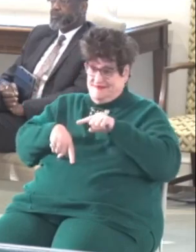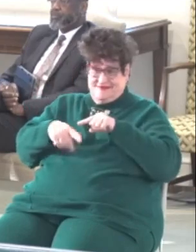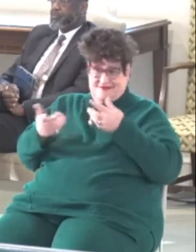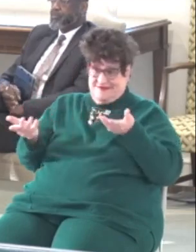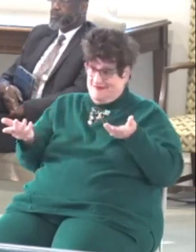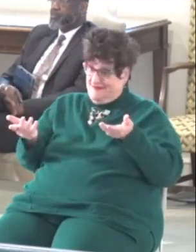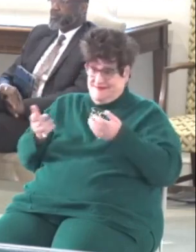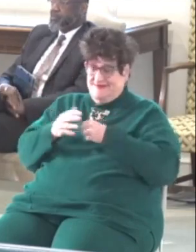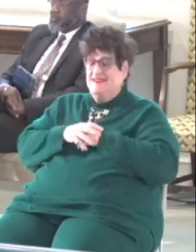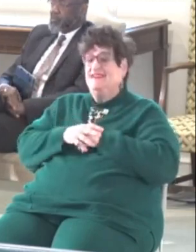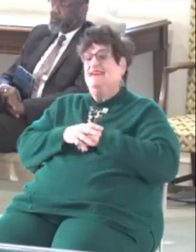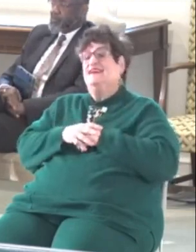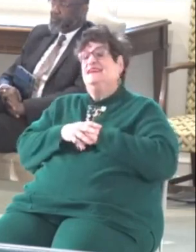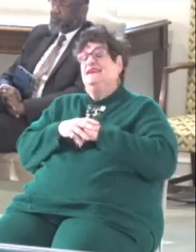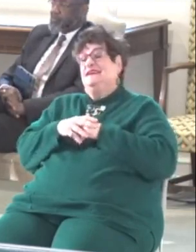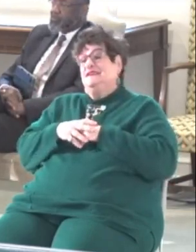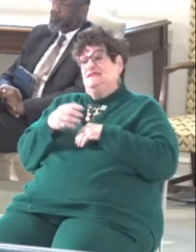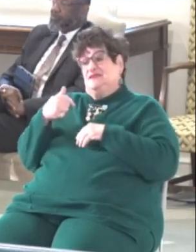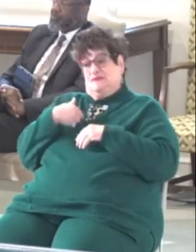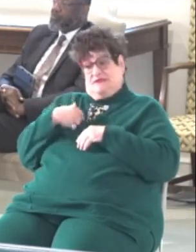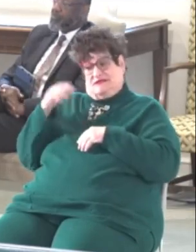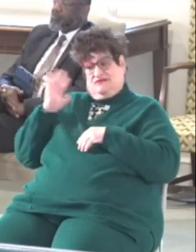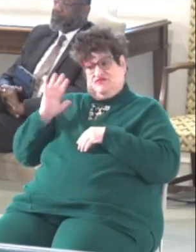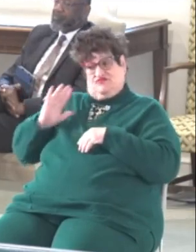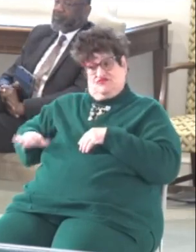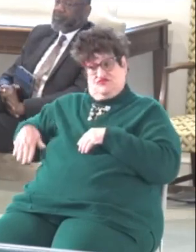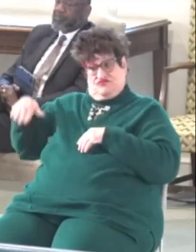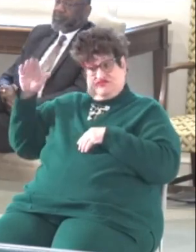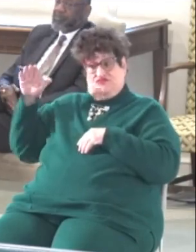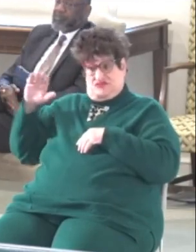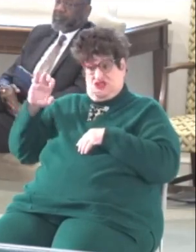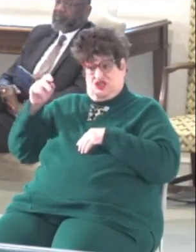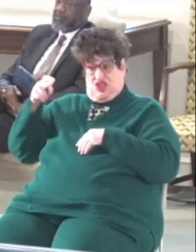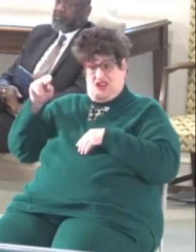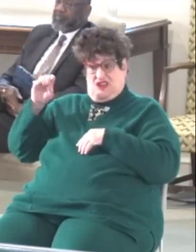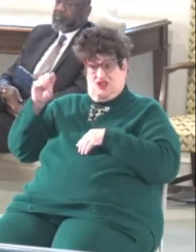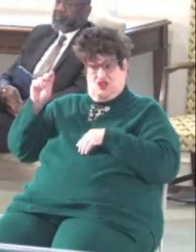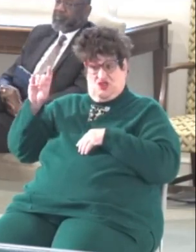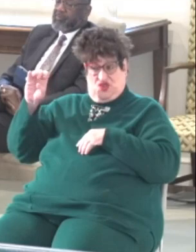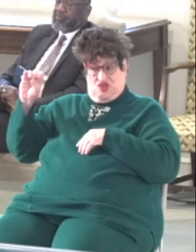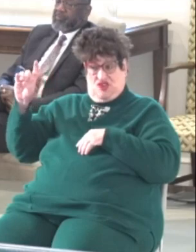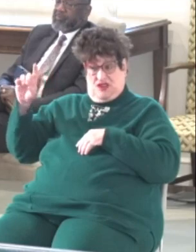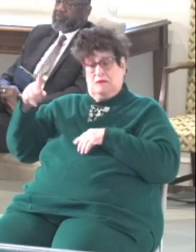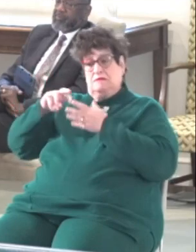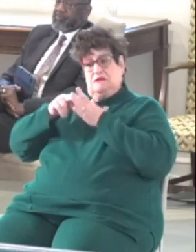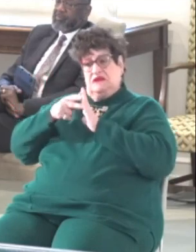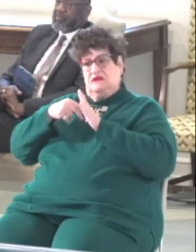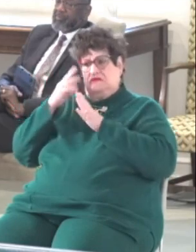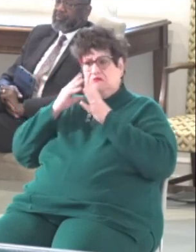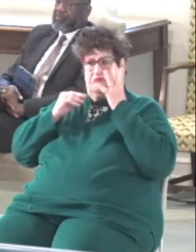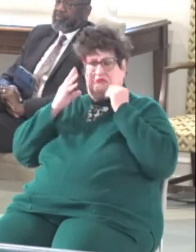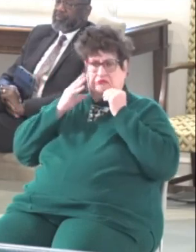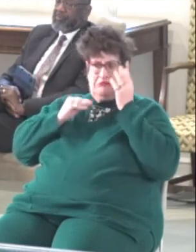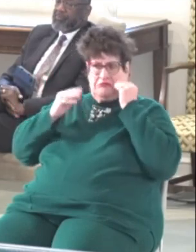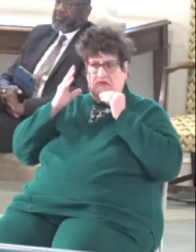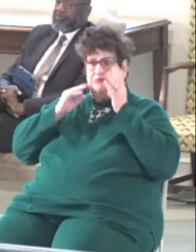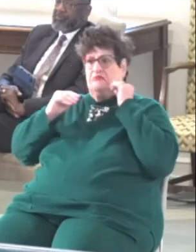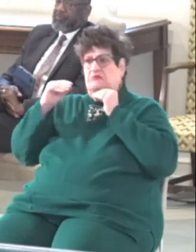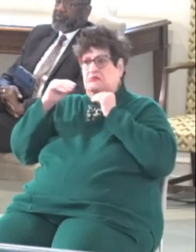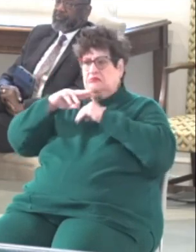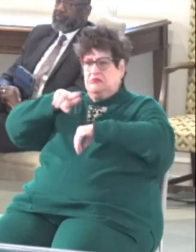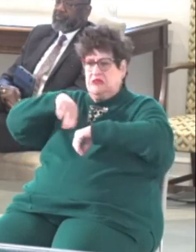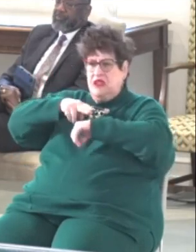And so what this childhood meant was that I grew very familiar with the passings of the